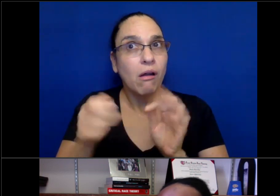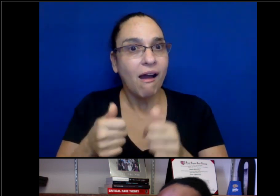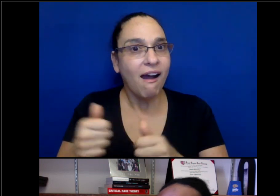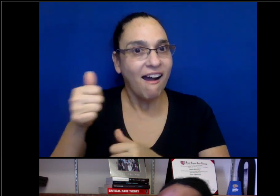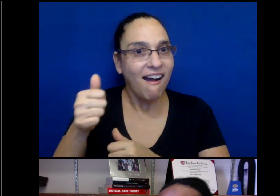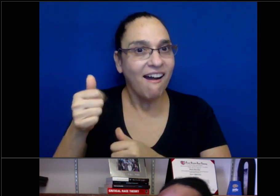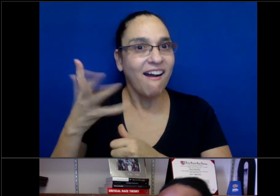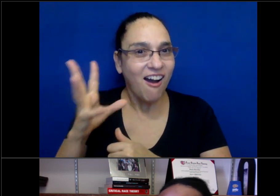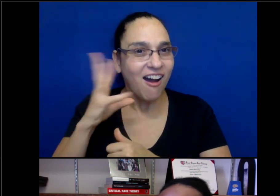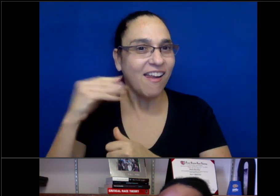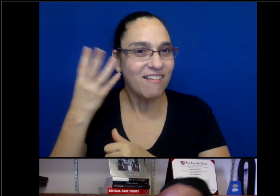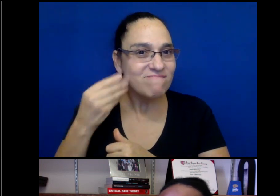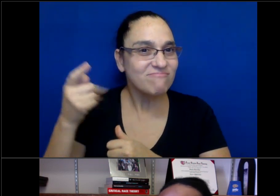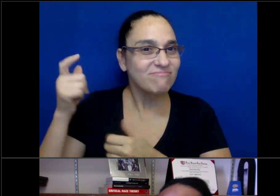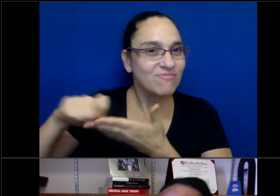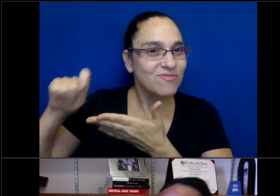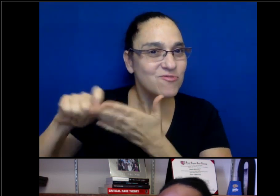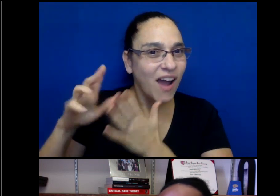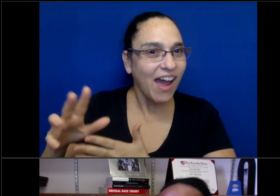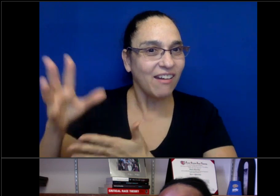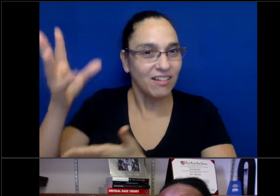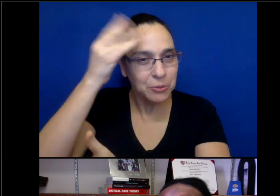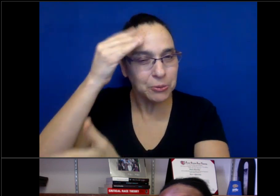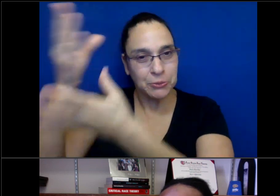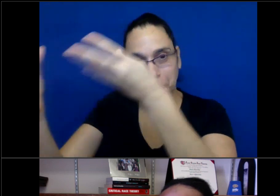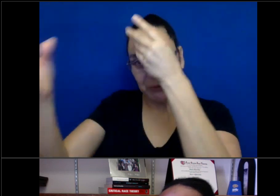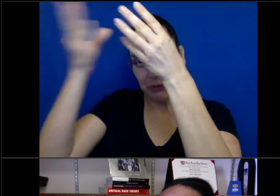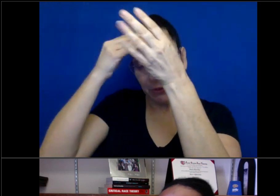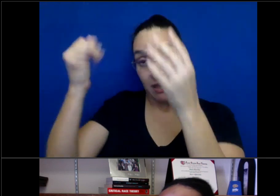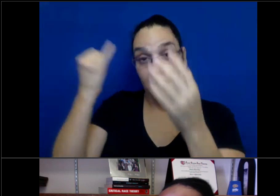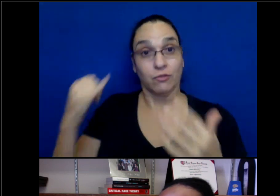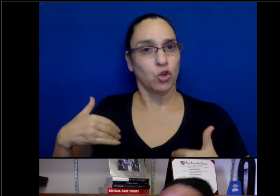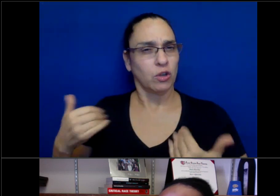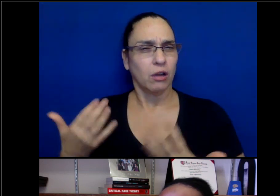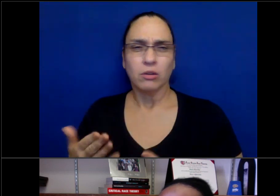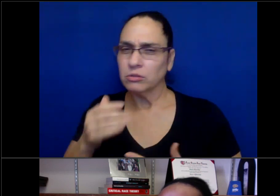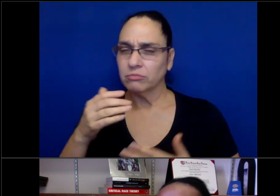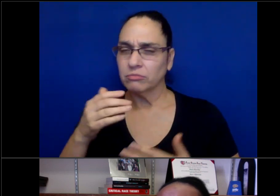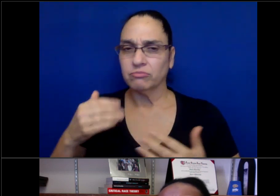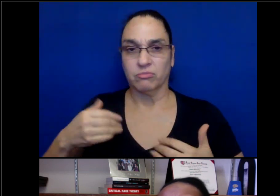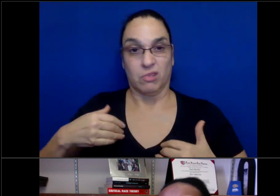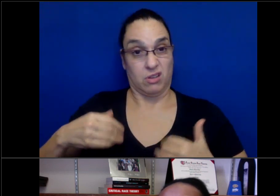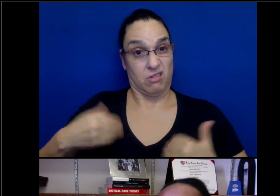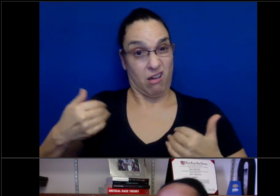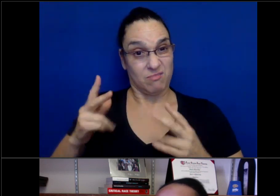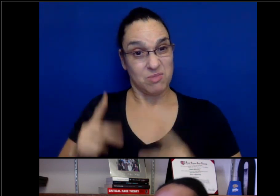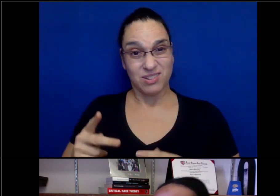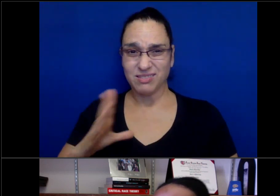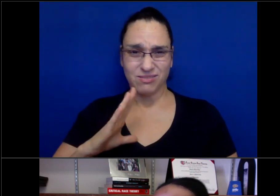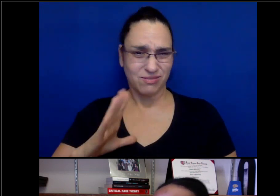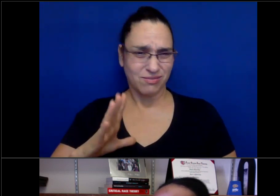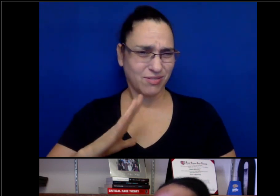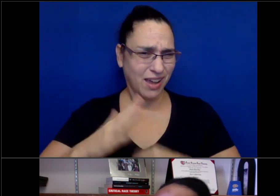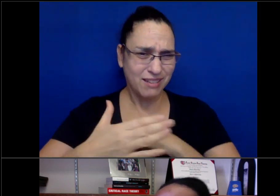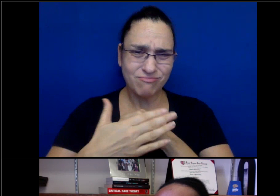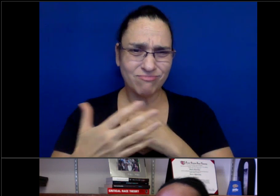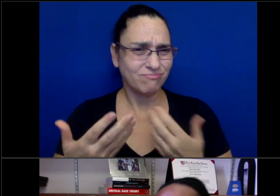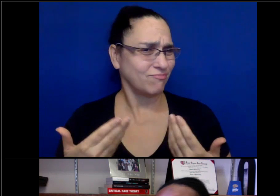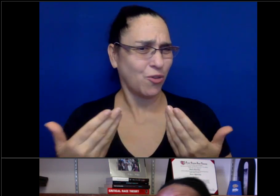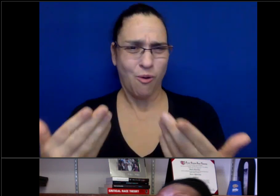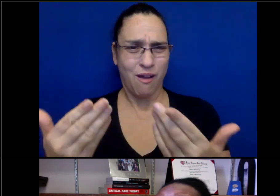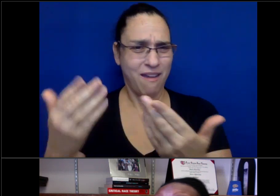who I think if you're younger, don't be afraid to like co-author with your advisors first